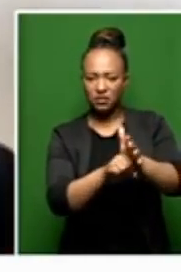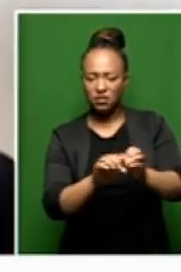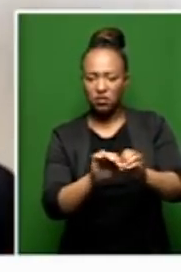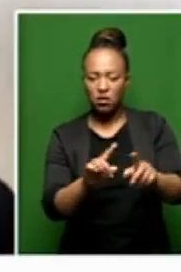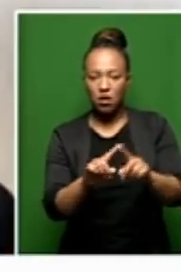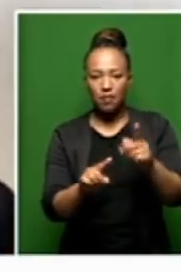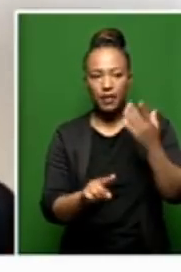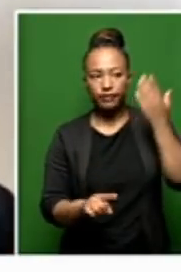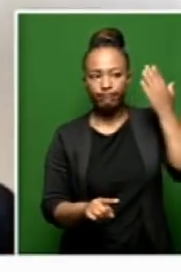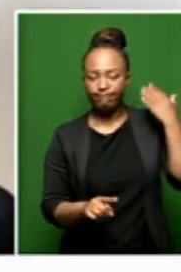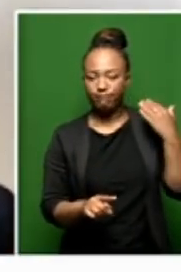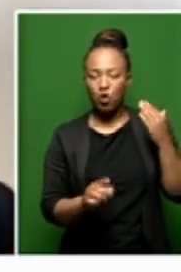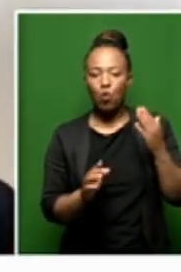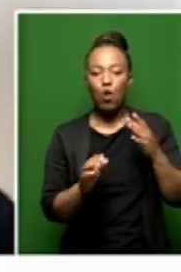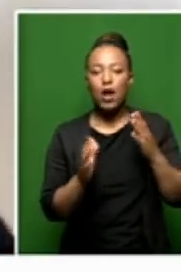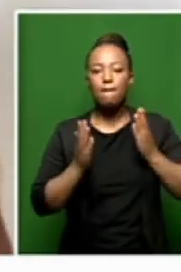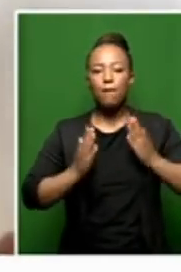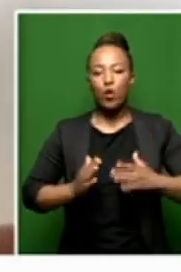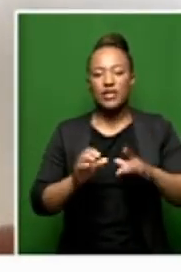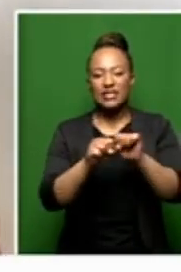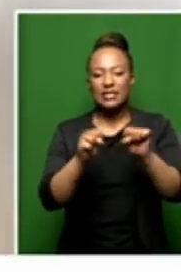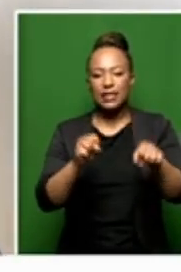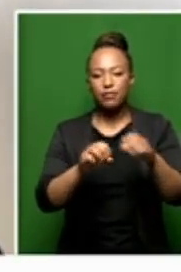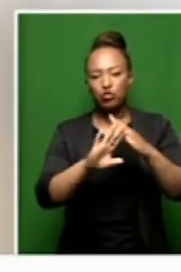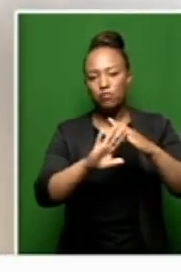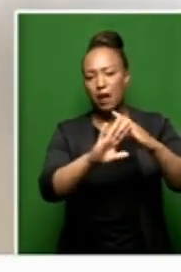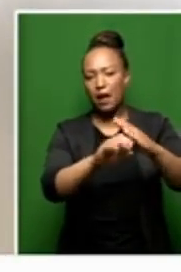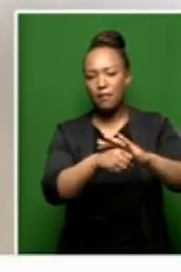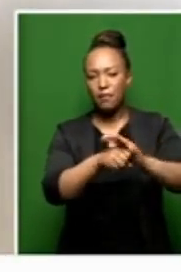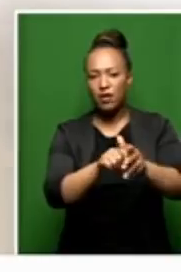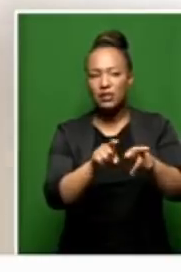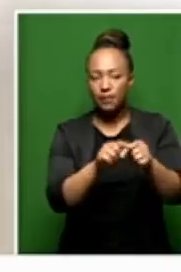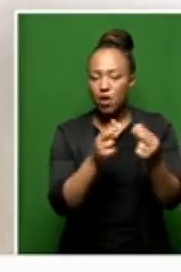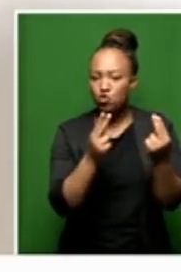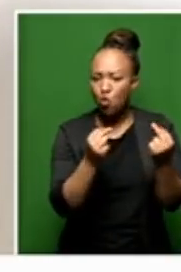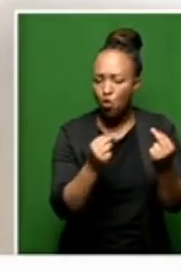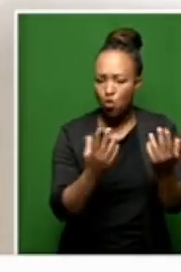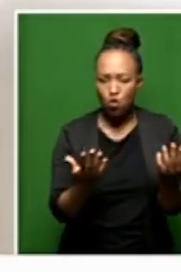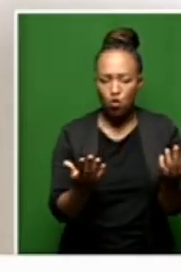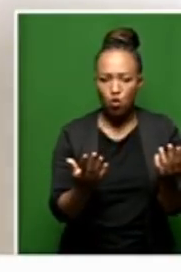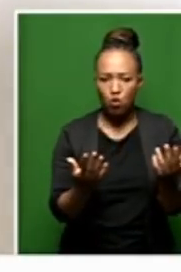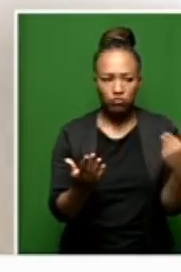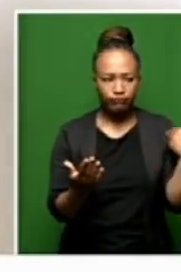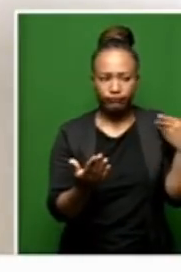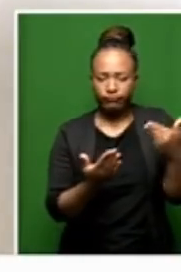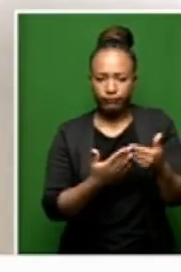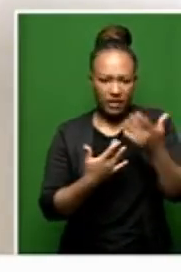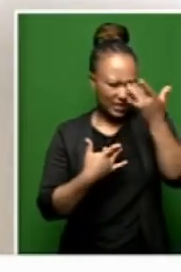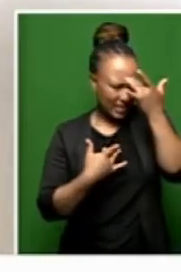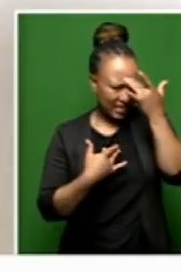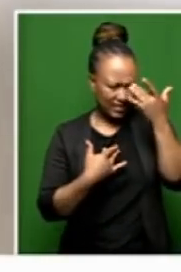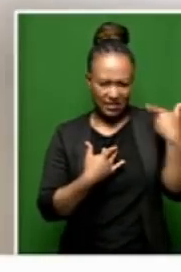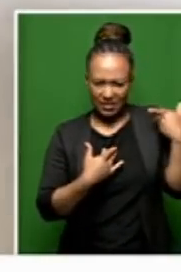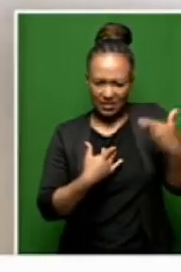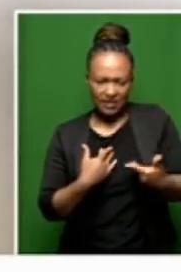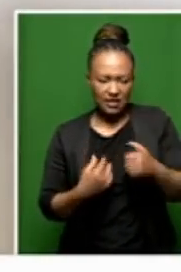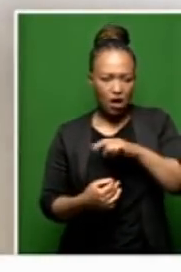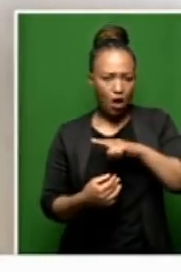we never had an immune system. It was absolutely new for us, and we come to this disease far more severely